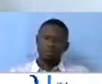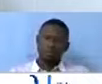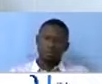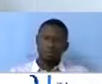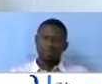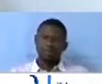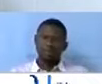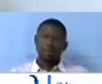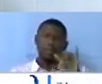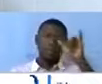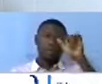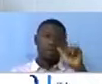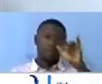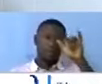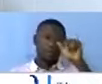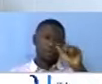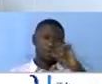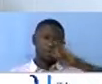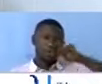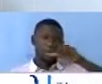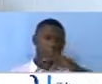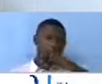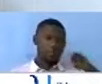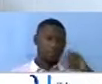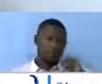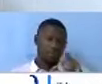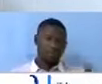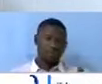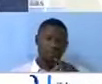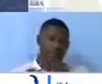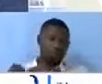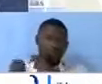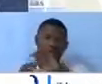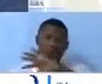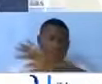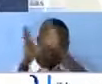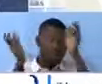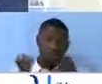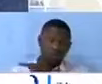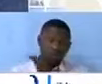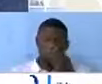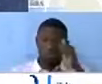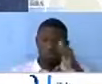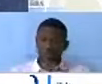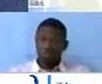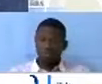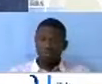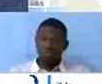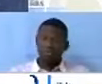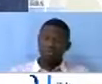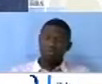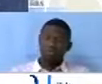So Yaya Jame was responsible for all these tortures, wasn't he?